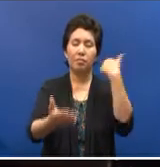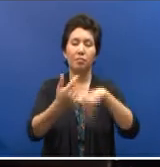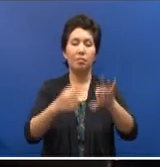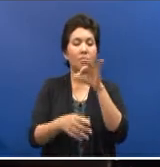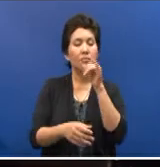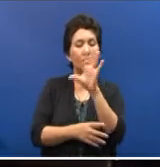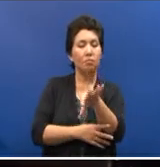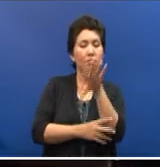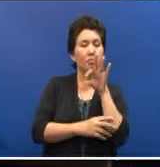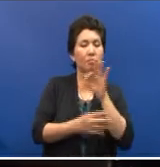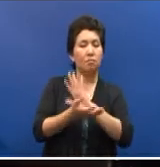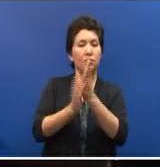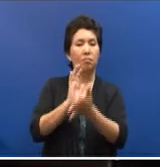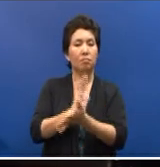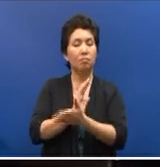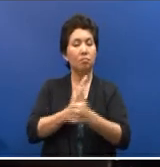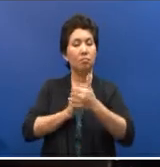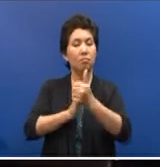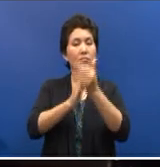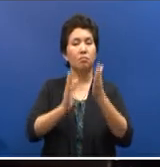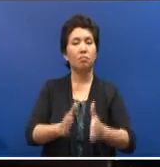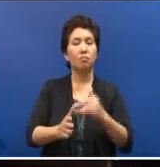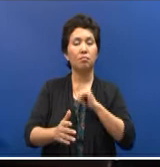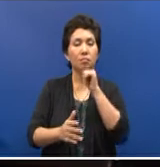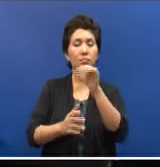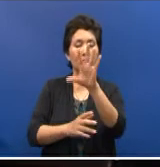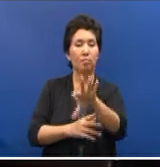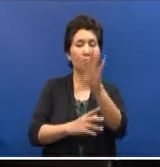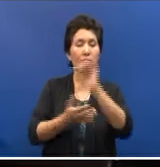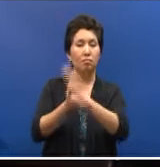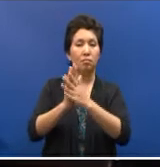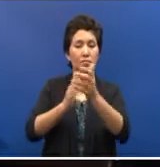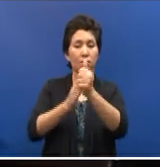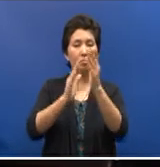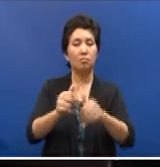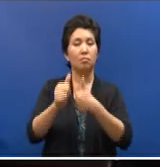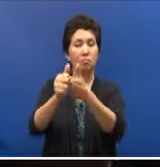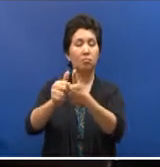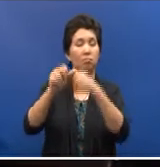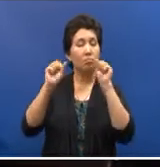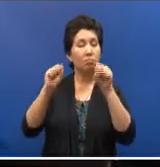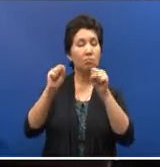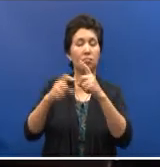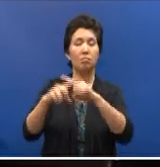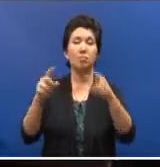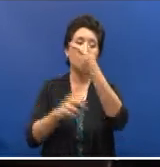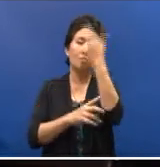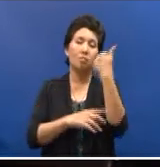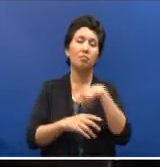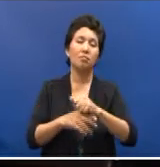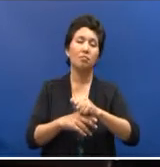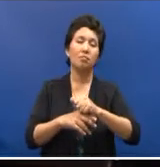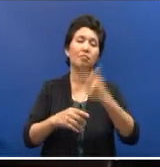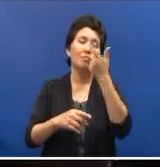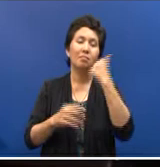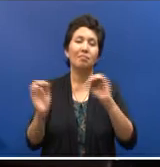not appointed to be leader, one is not appointed to be a leader based on their ability, but because they